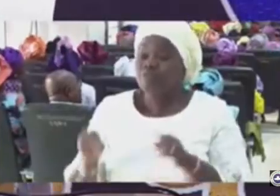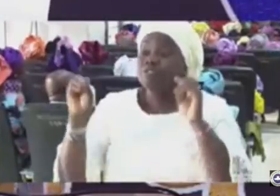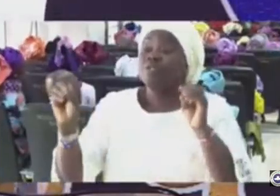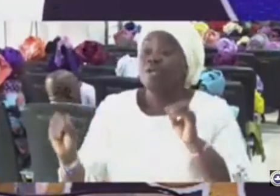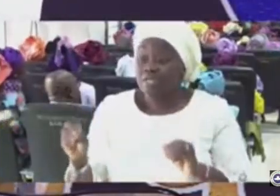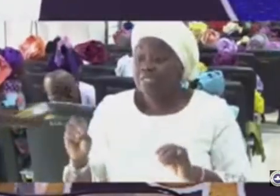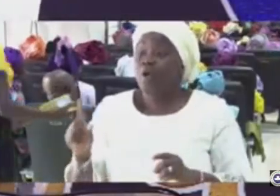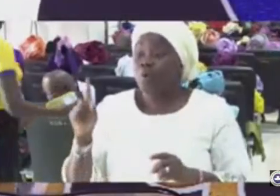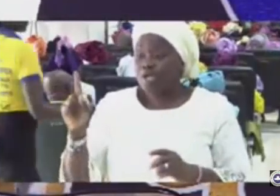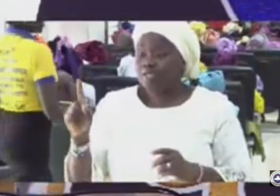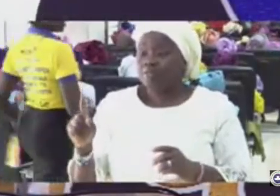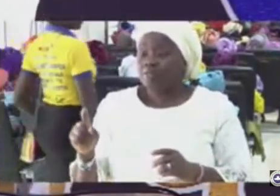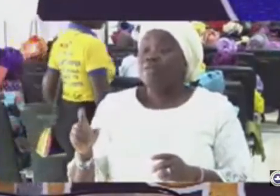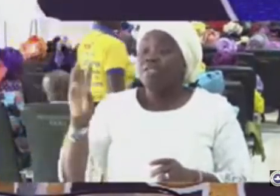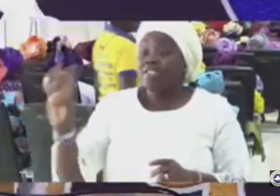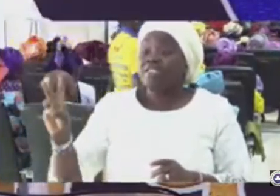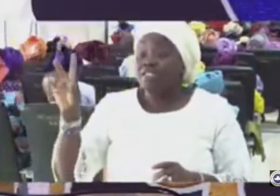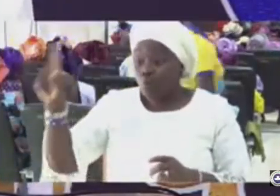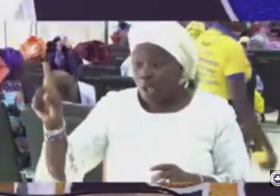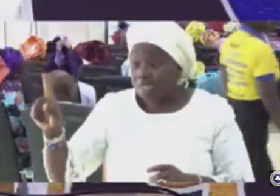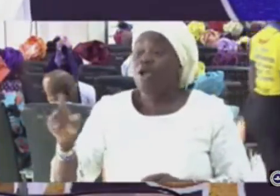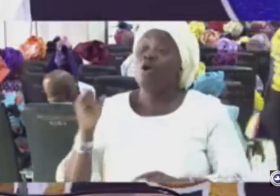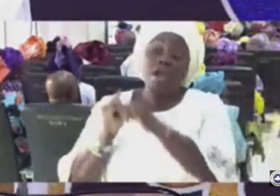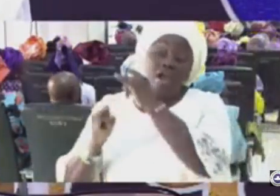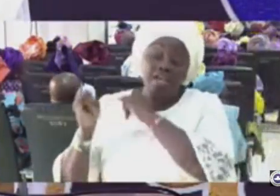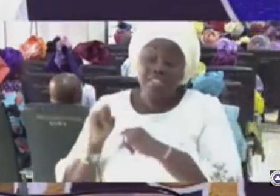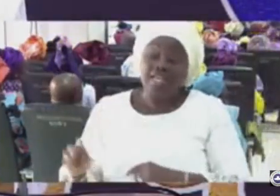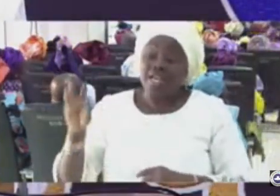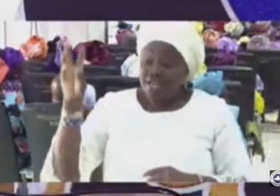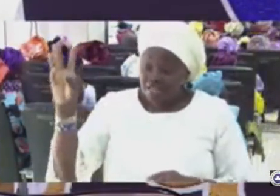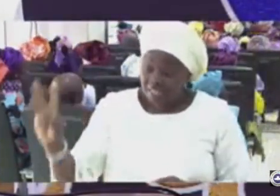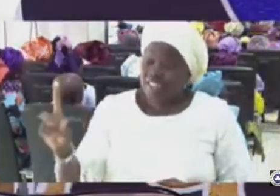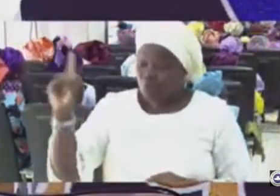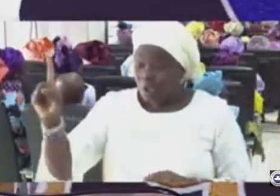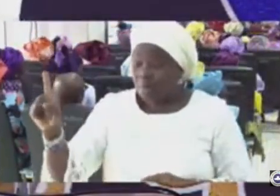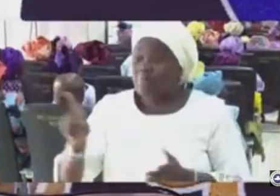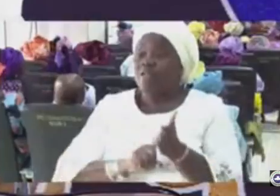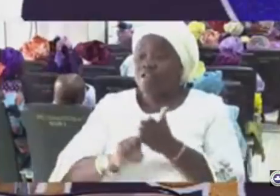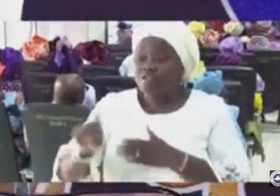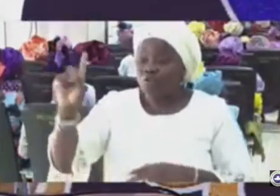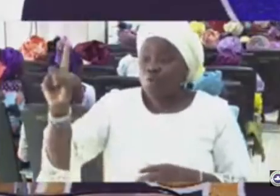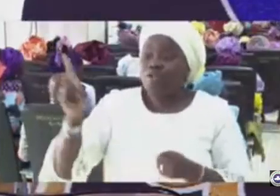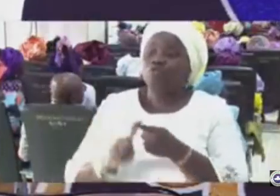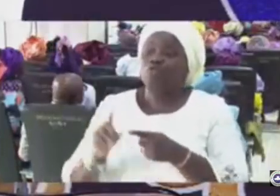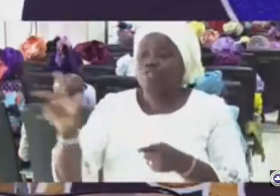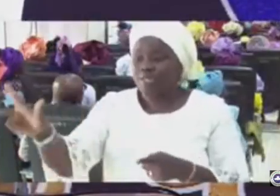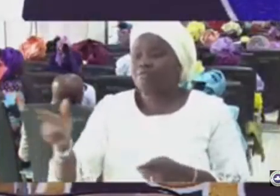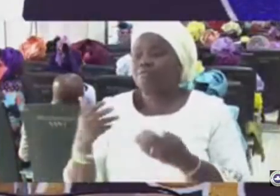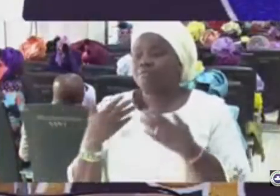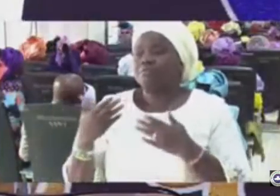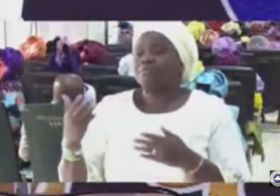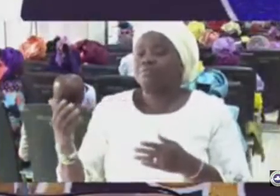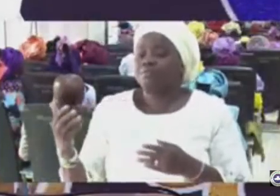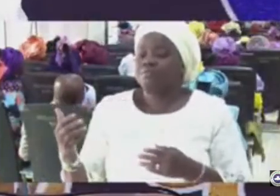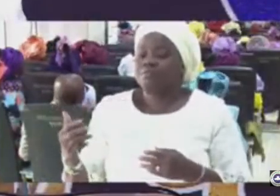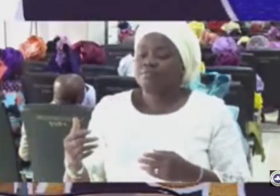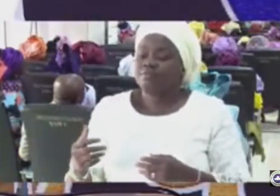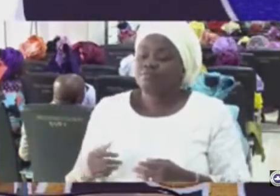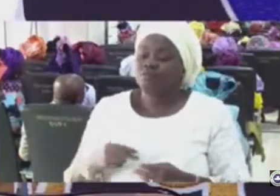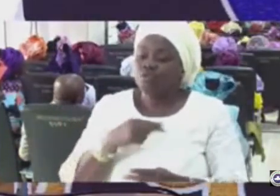Lord. The acceptable year of the Lord. When I read that passage, and I was wondering,